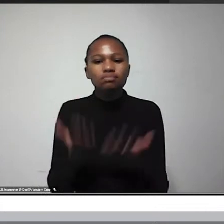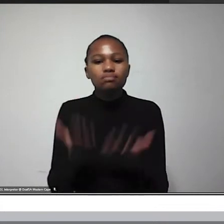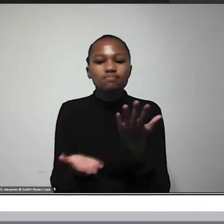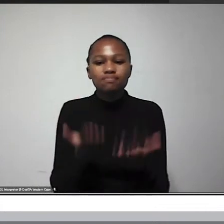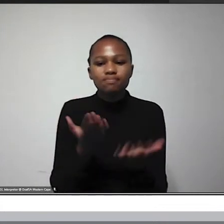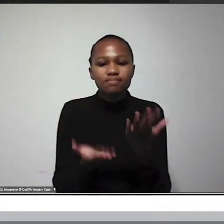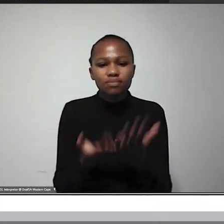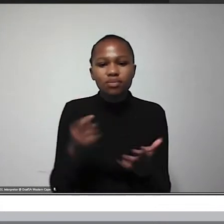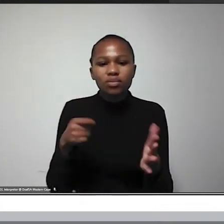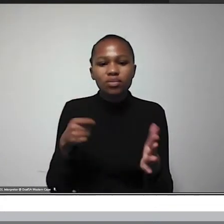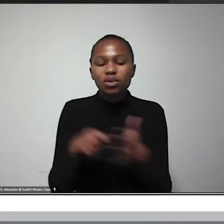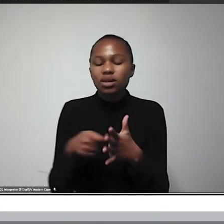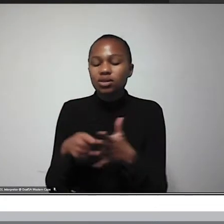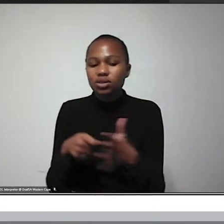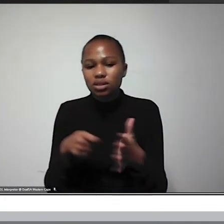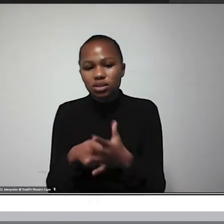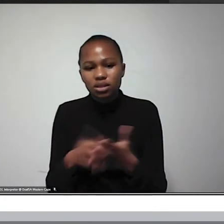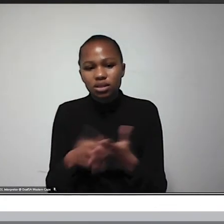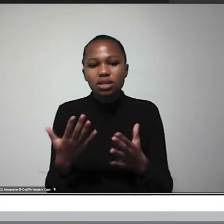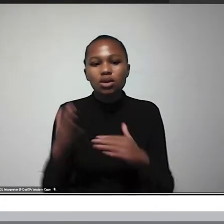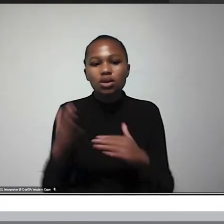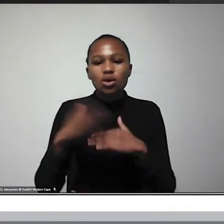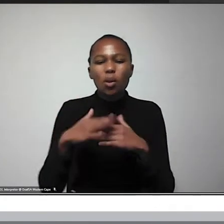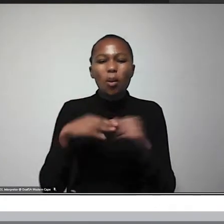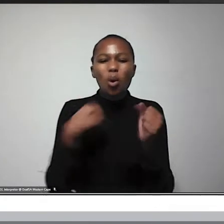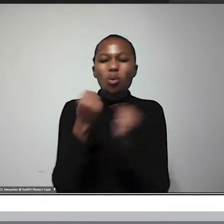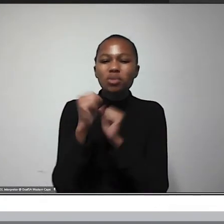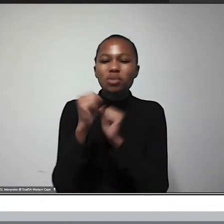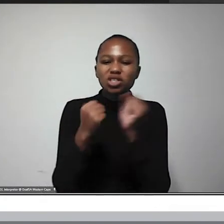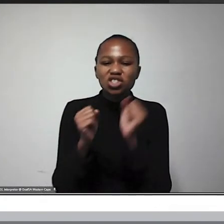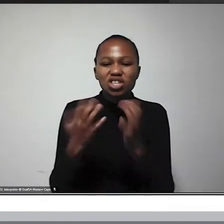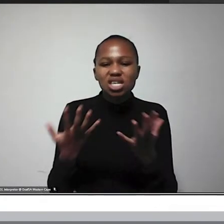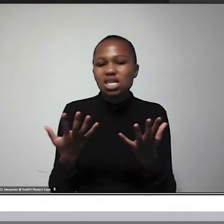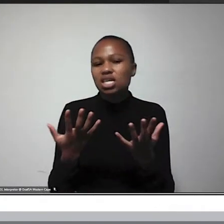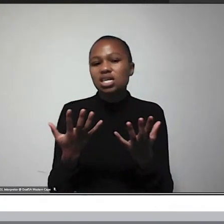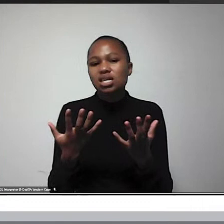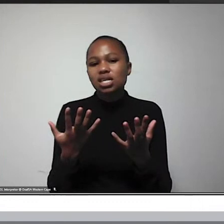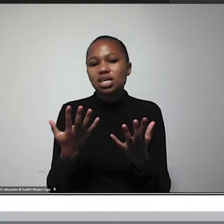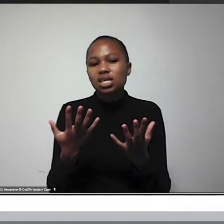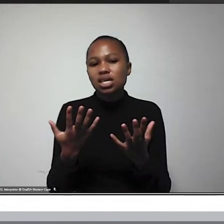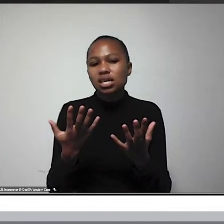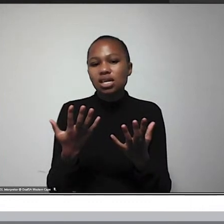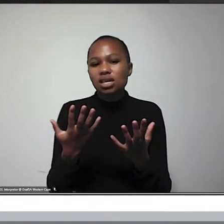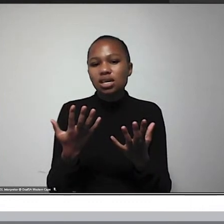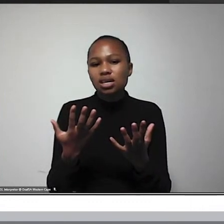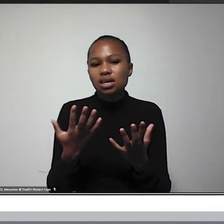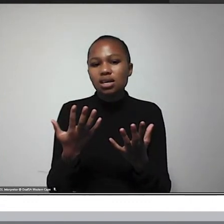trade barrier? Is it with regards to I need more machinery? Is it with regards to